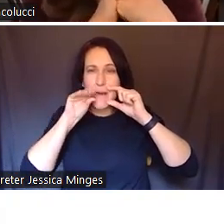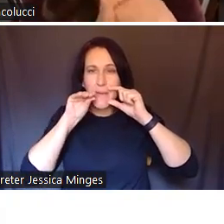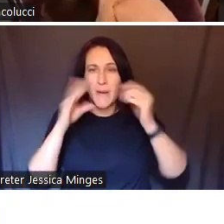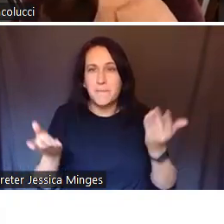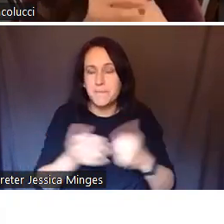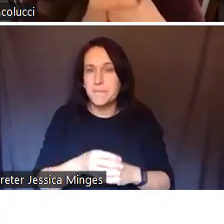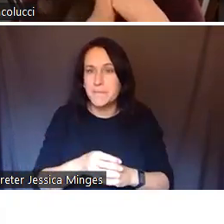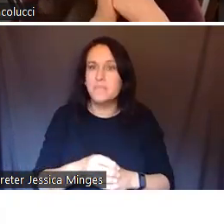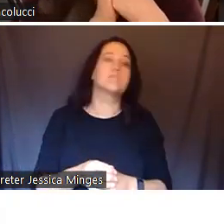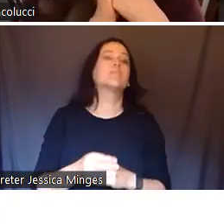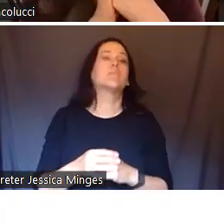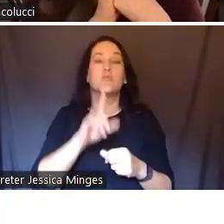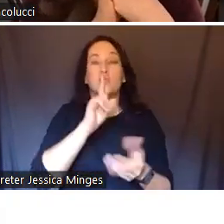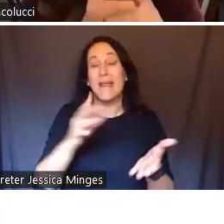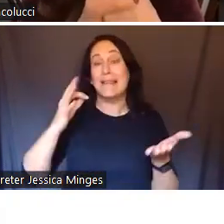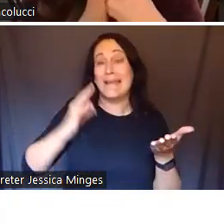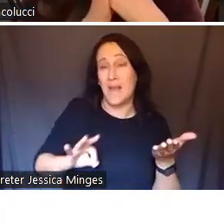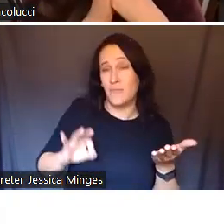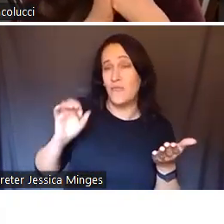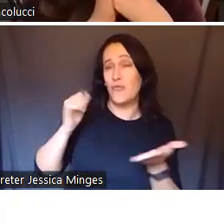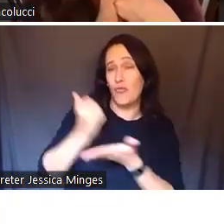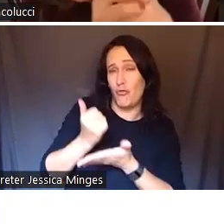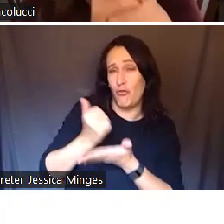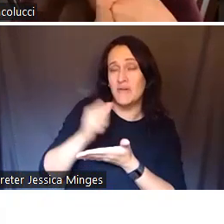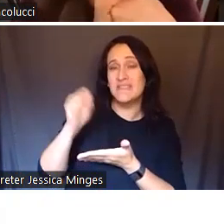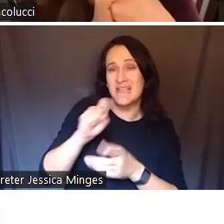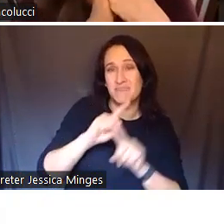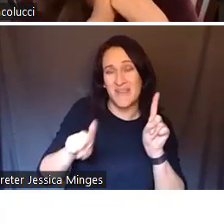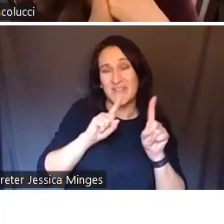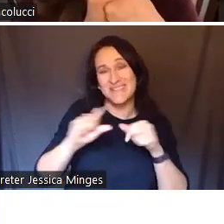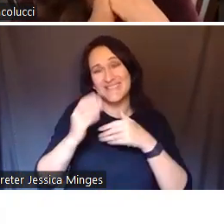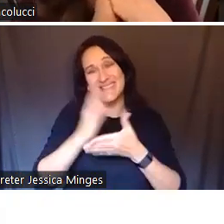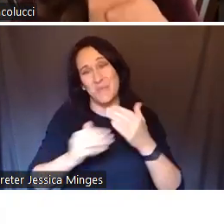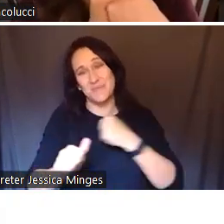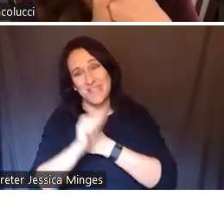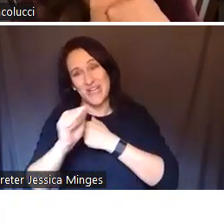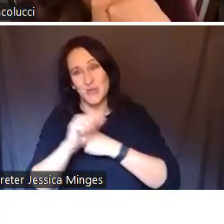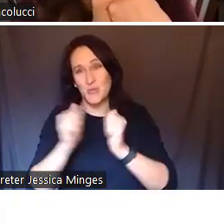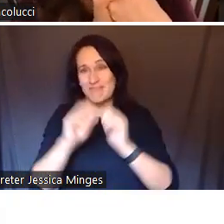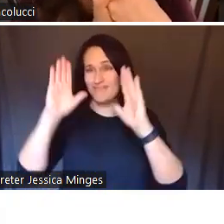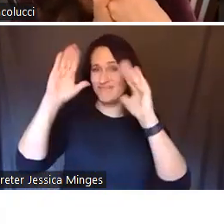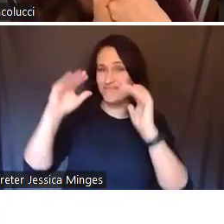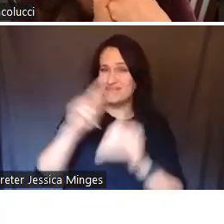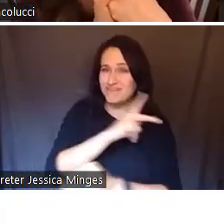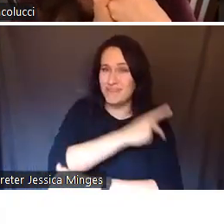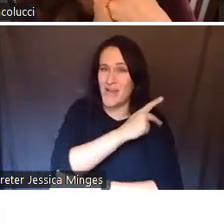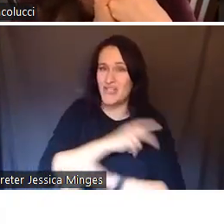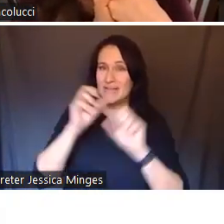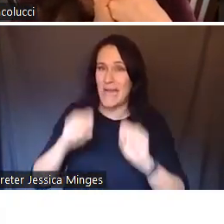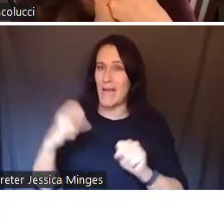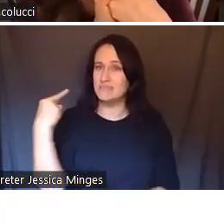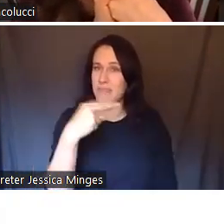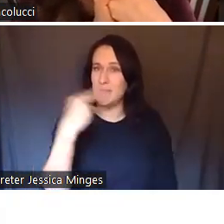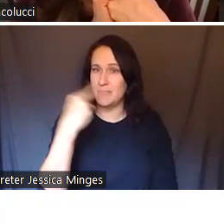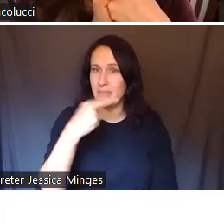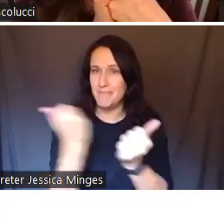are really helpful, but again, there is danger in just expecting a patient to be able to speech read